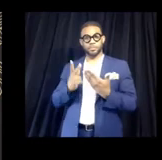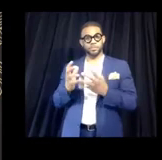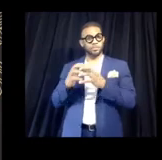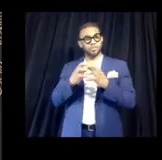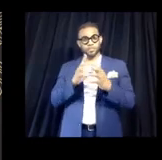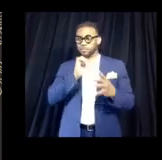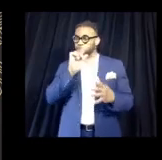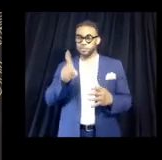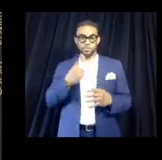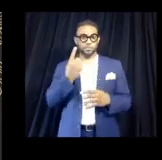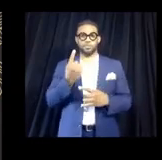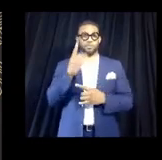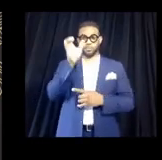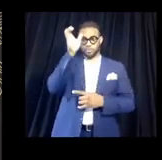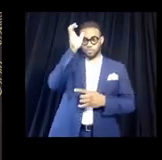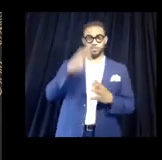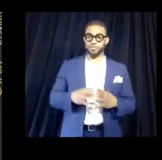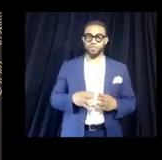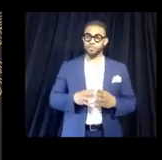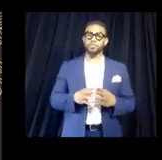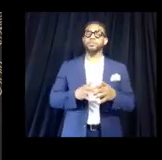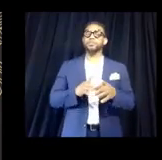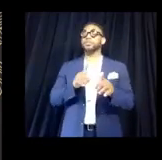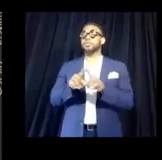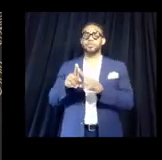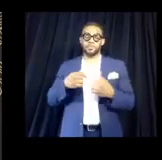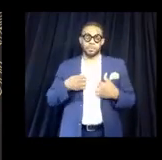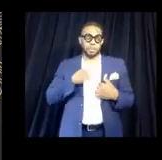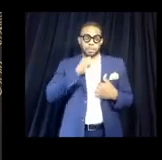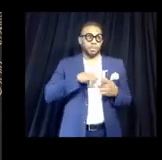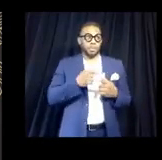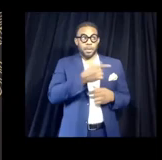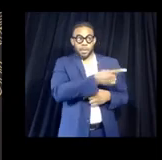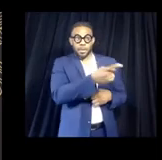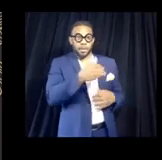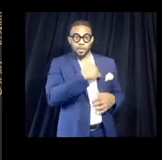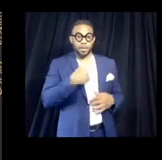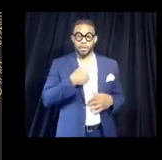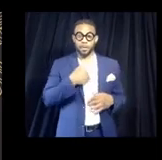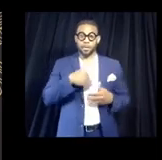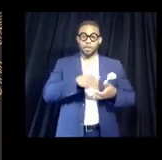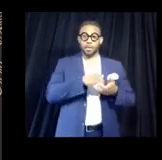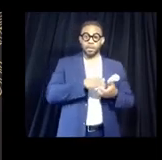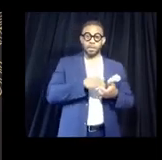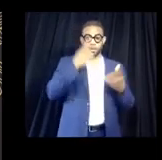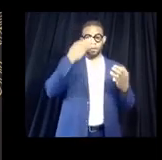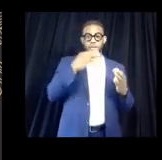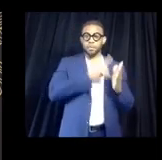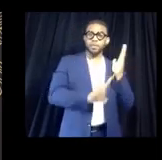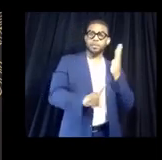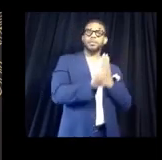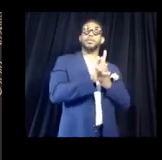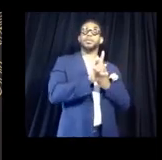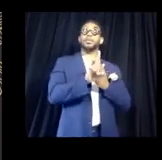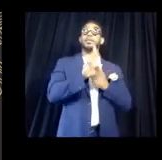collective, intersectionality is not a singular concept. Moreover, I do not, nor do any of the members of this collective,